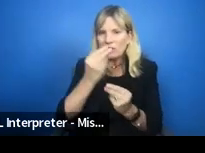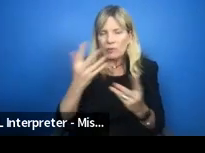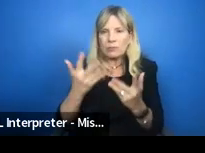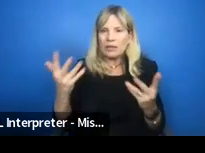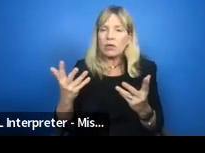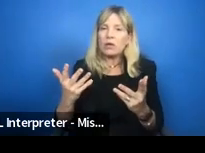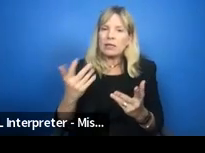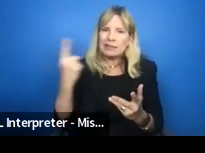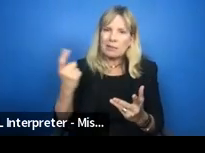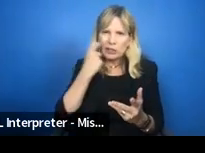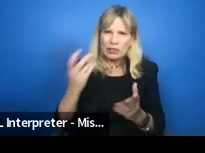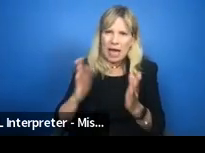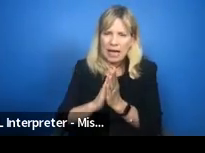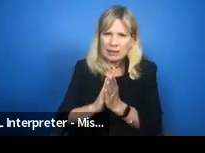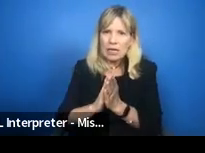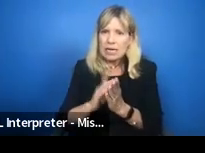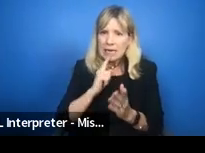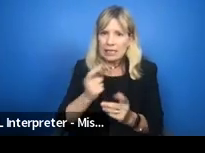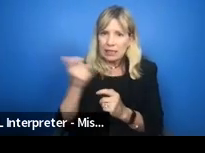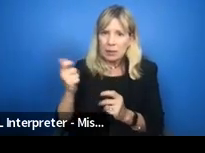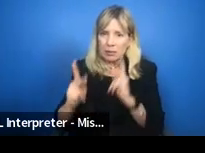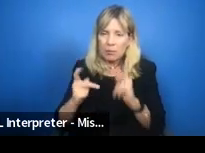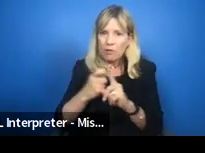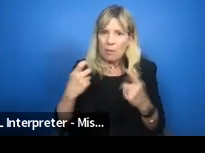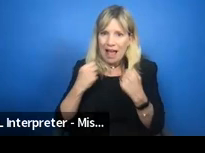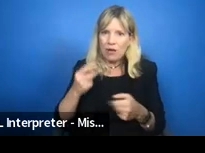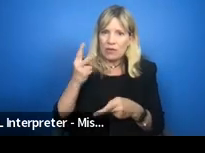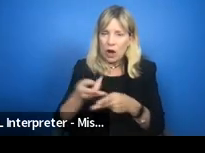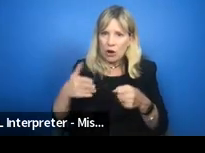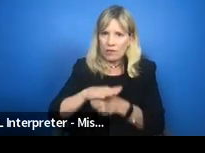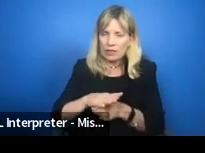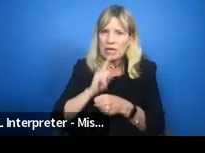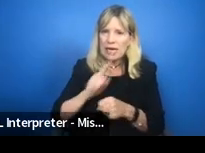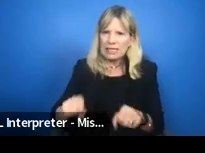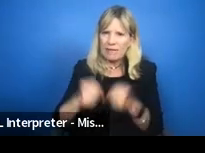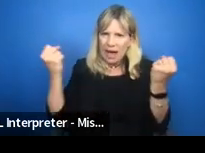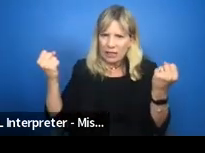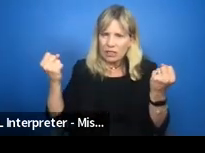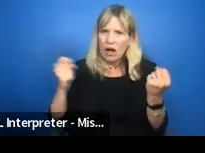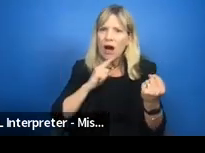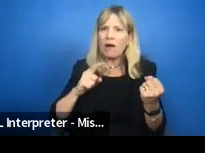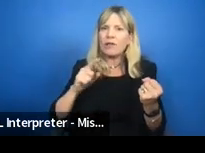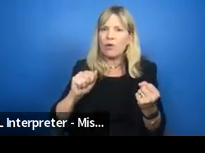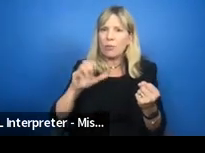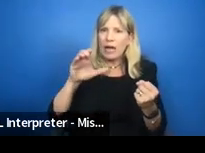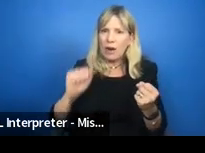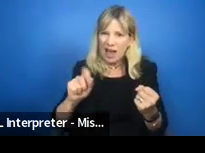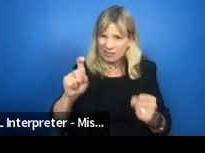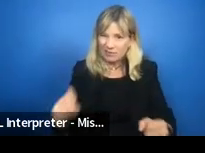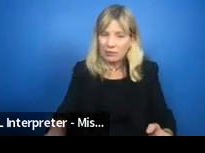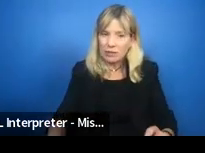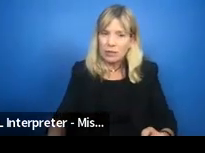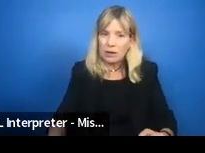is a question: is eliminating people from healthcare coverage a violation of the Affordable Care Act?